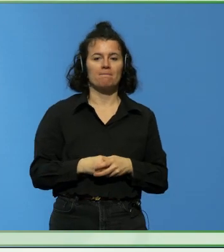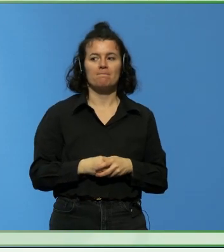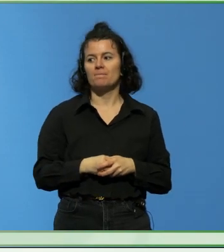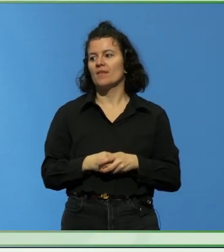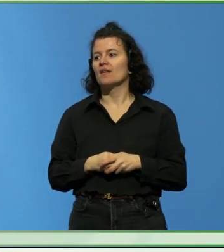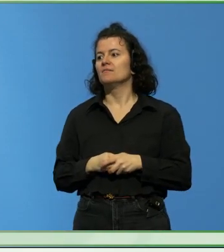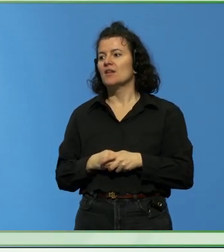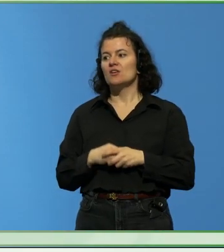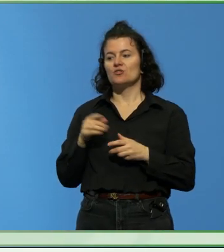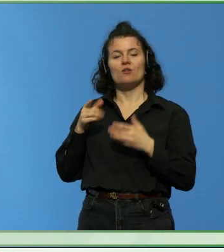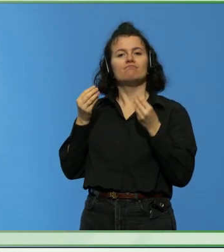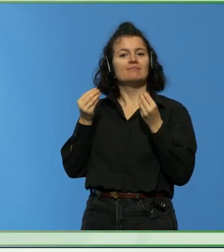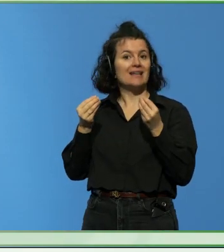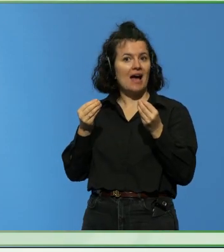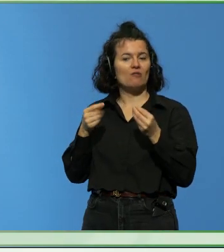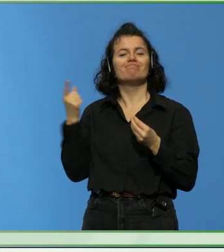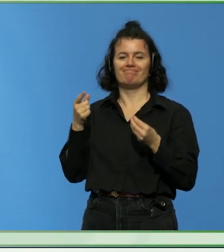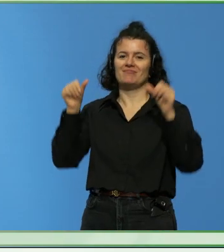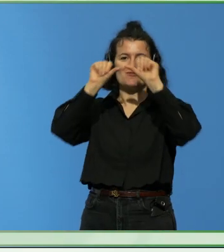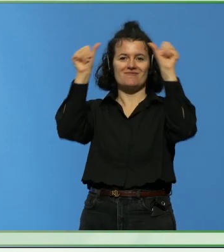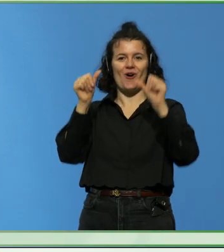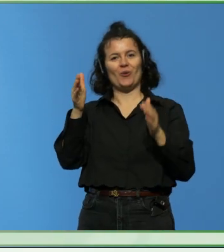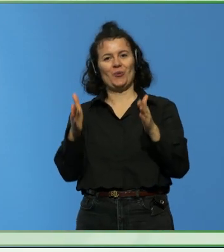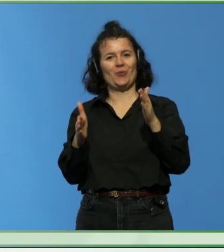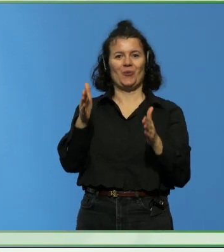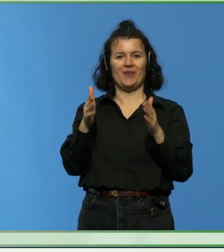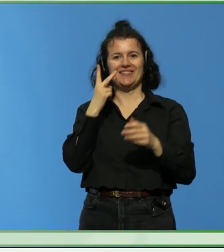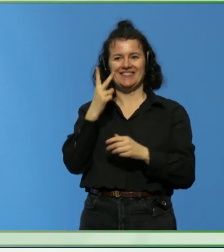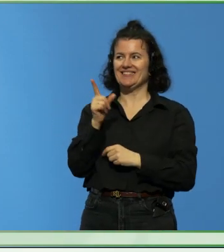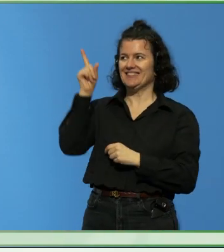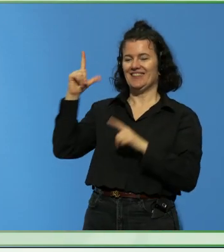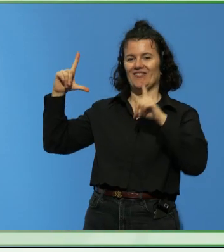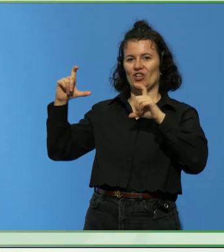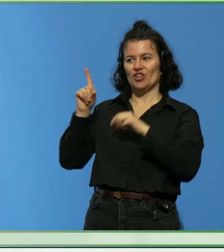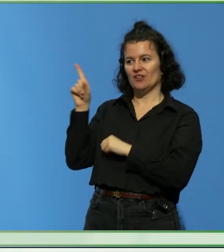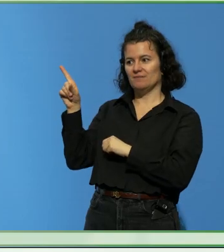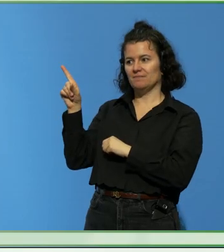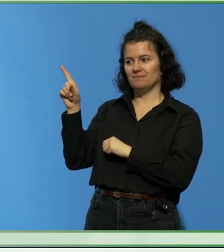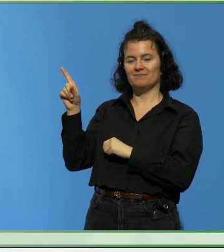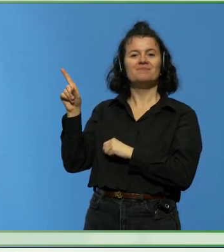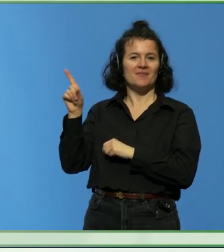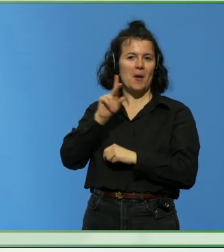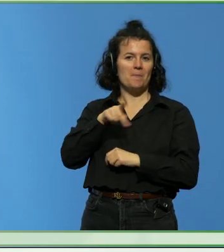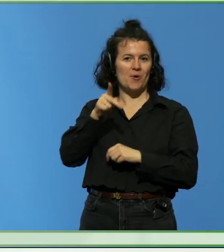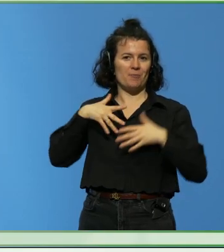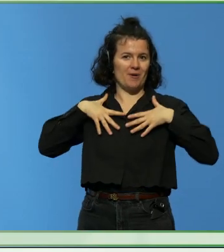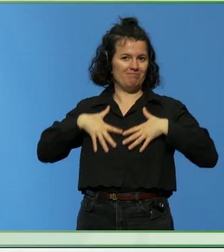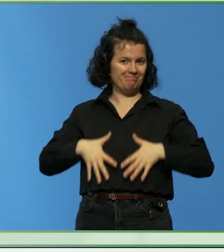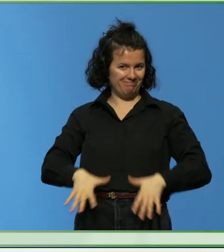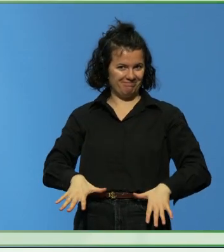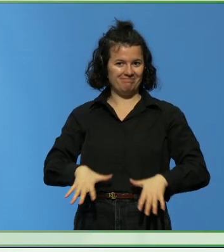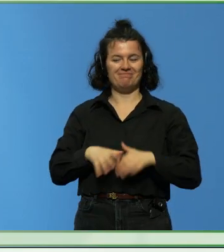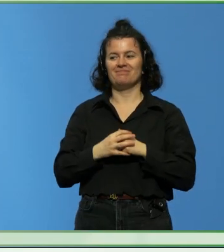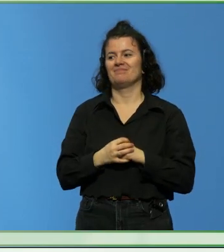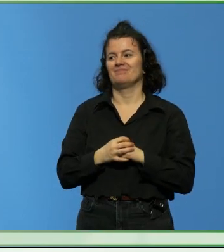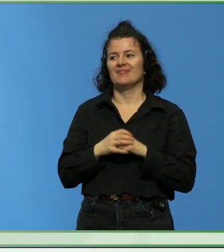doll. And the doll, which is on the slide, image on the side, she's wearing the purple dress, which is the same as all the other images